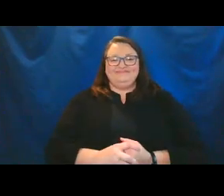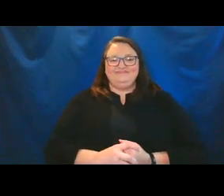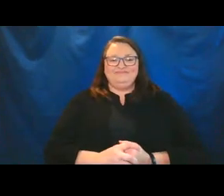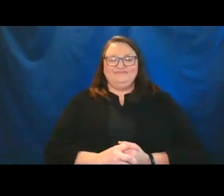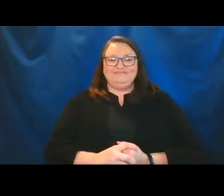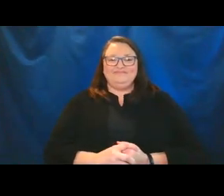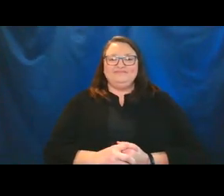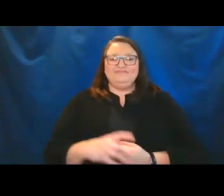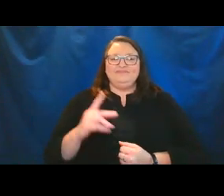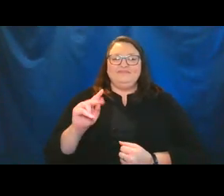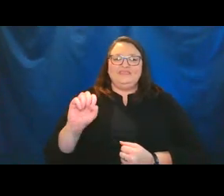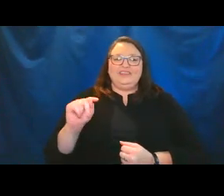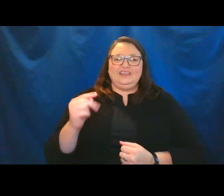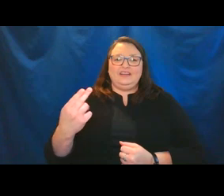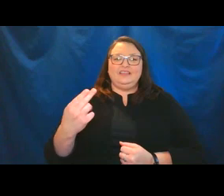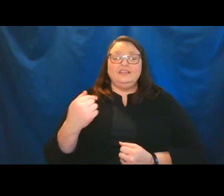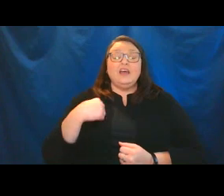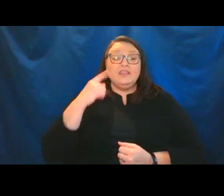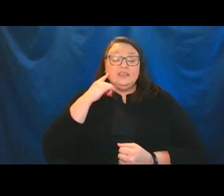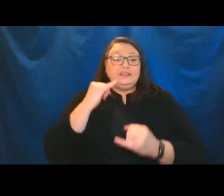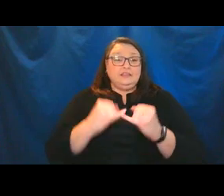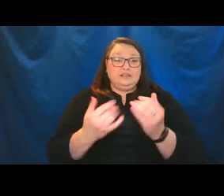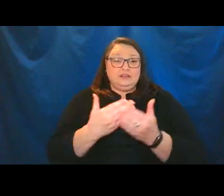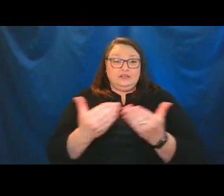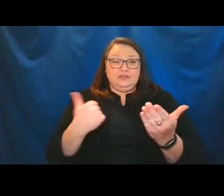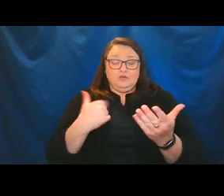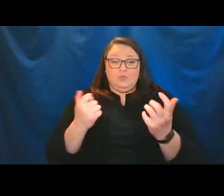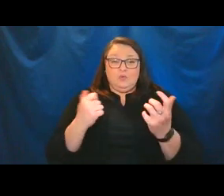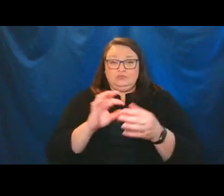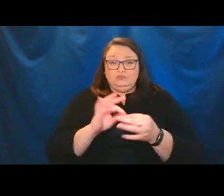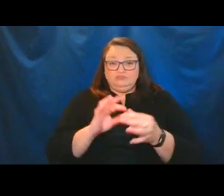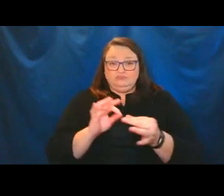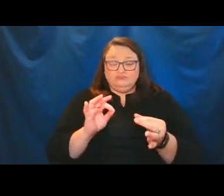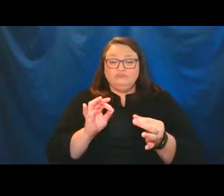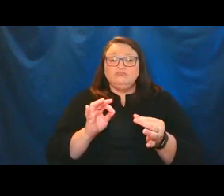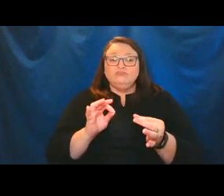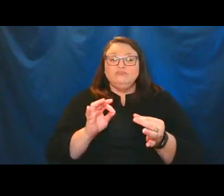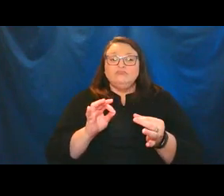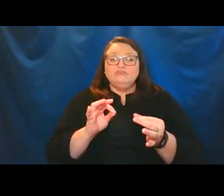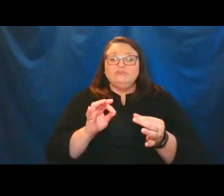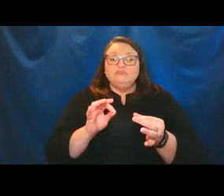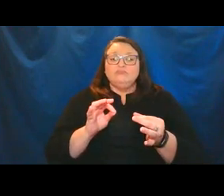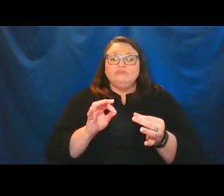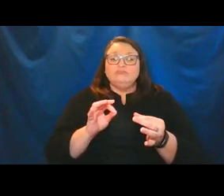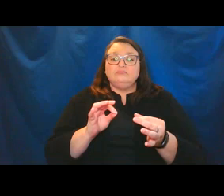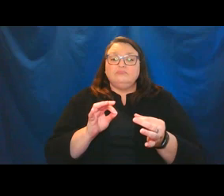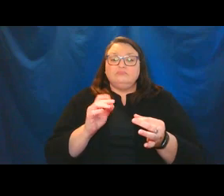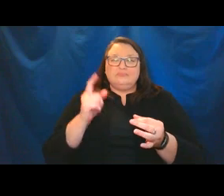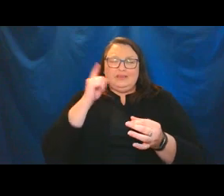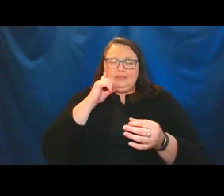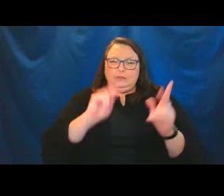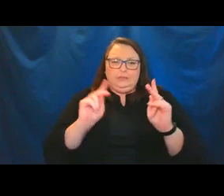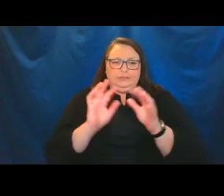And then I think the last thing I just wanted to mention, and I think I've heard it said before, is Annie and I